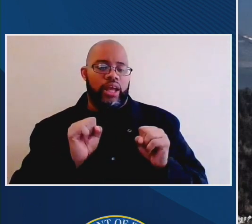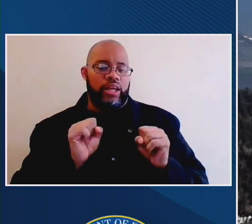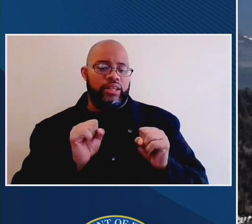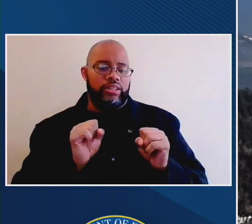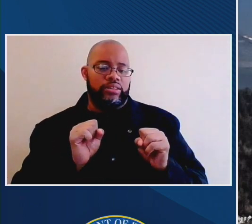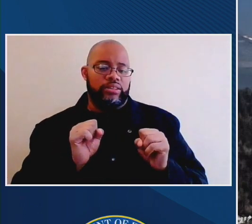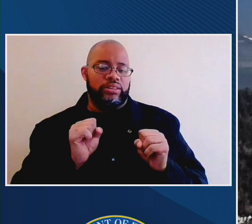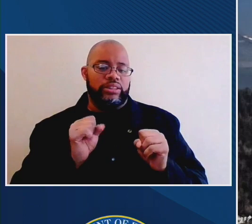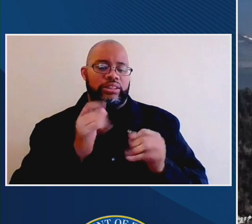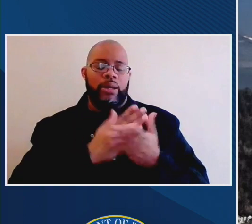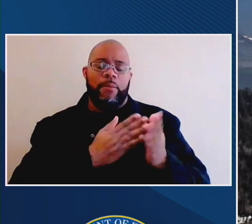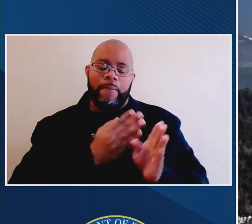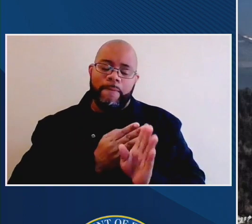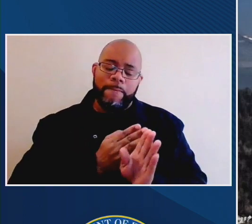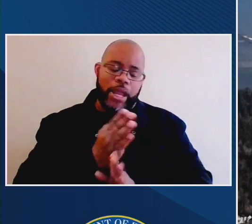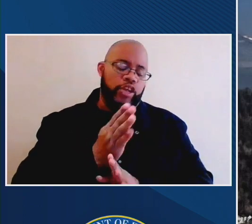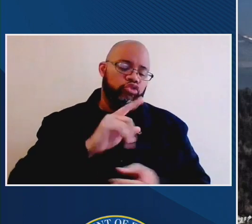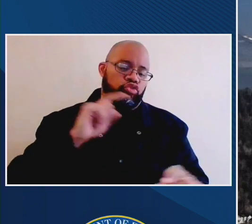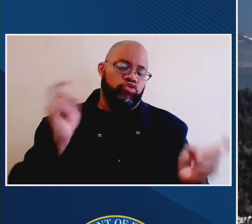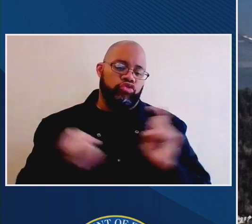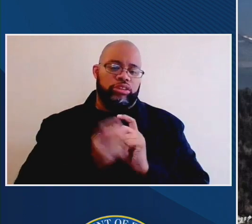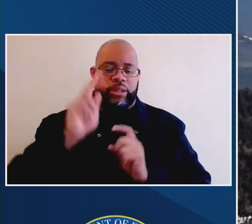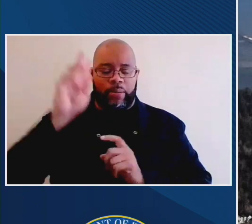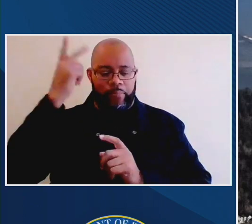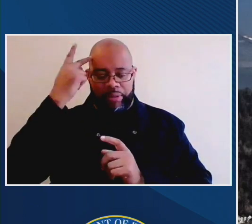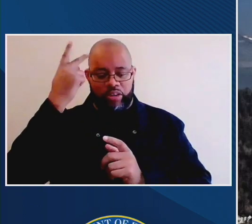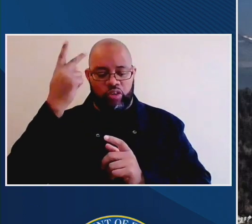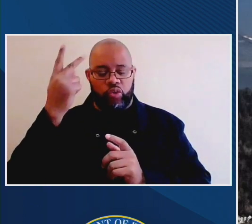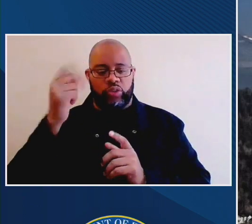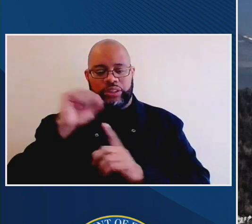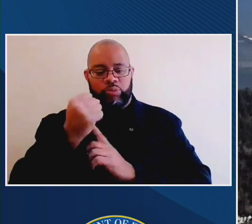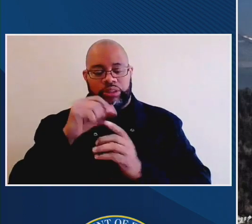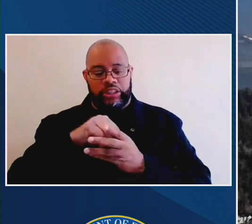Congress will reauthorize the Higher Education Act